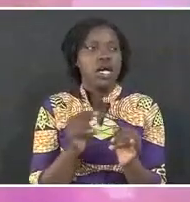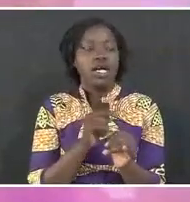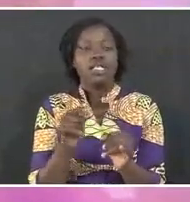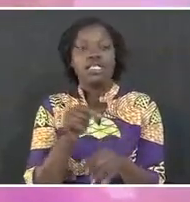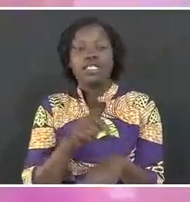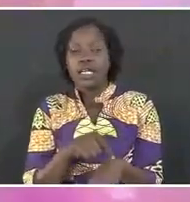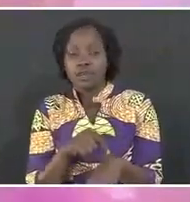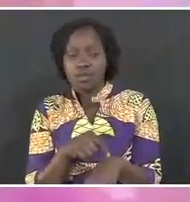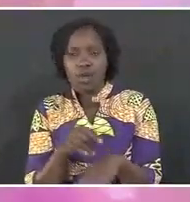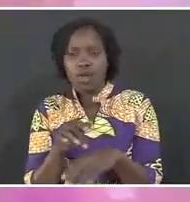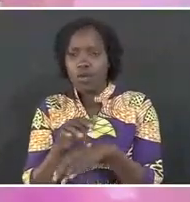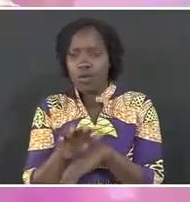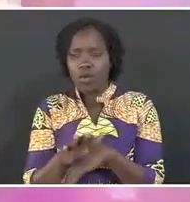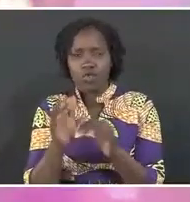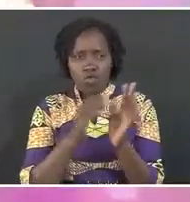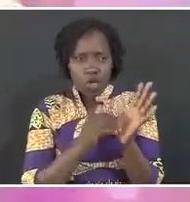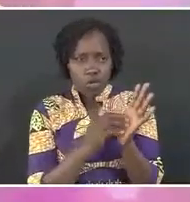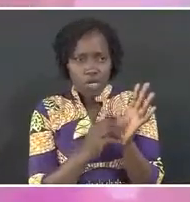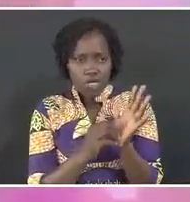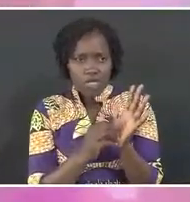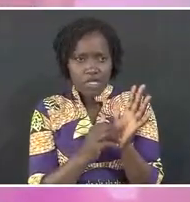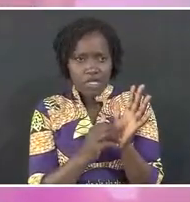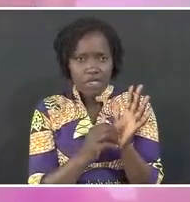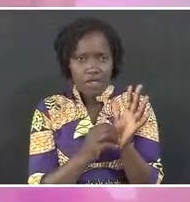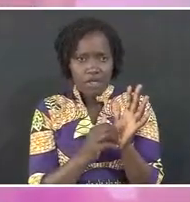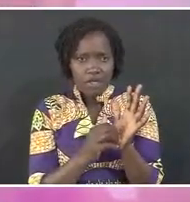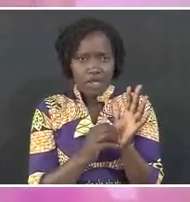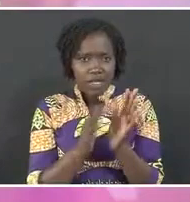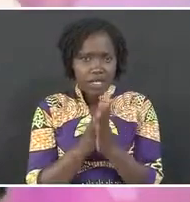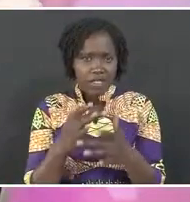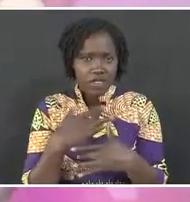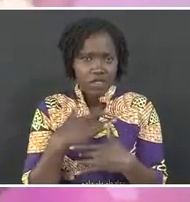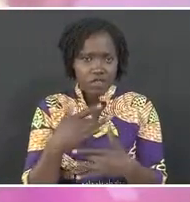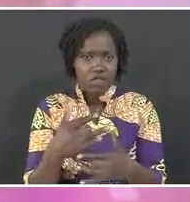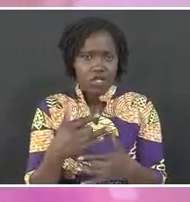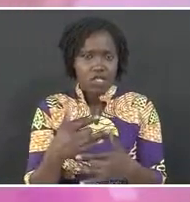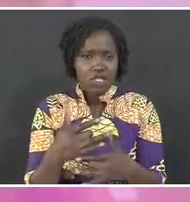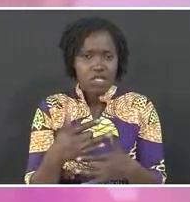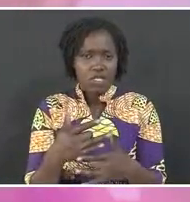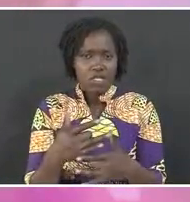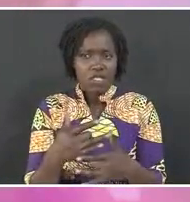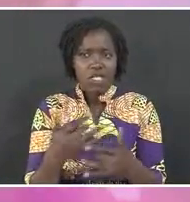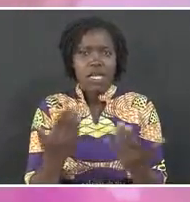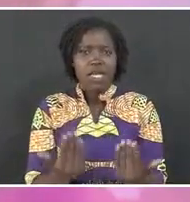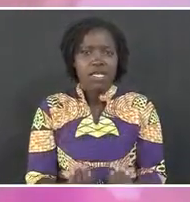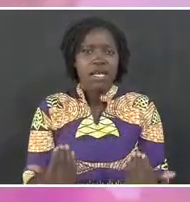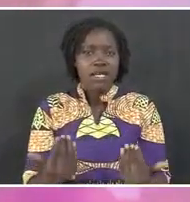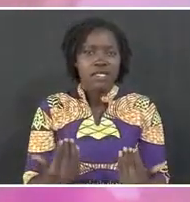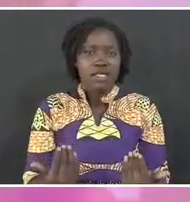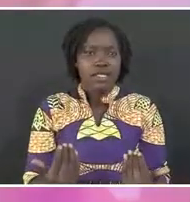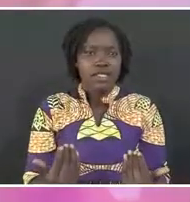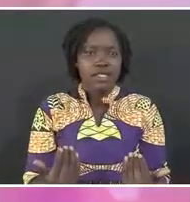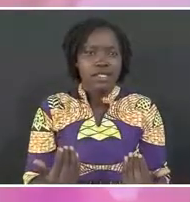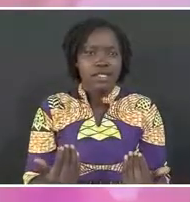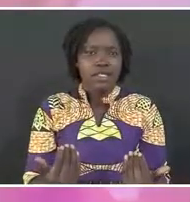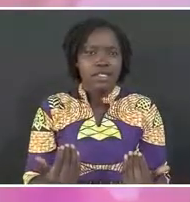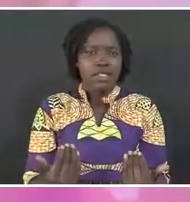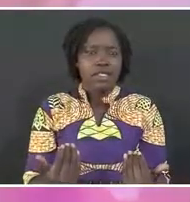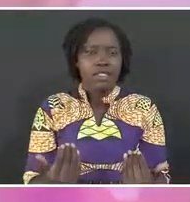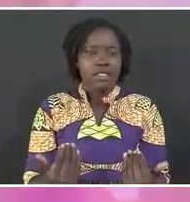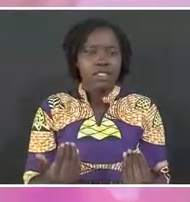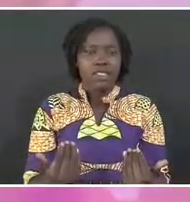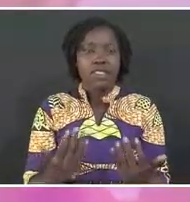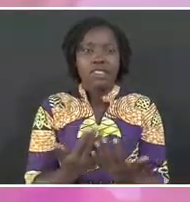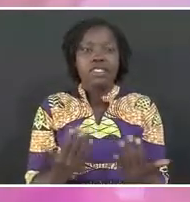time we went to Ukambani, and it was interesting, we'd go with our young children. Imagine, like